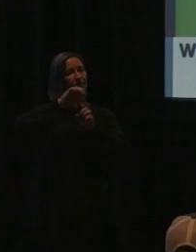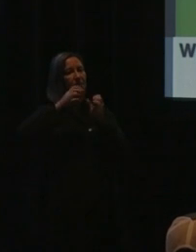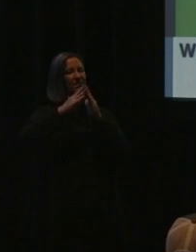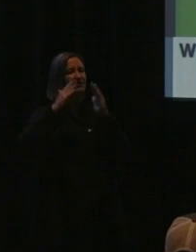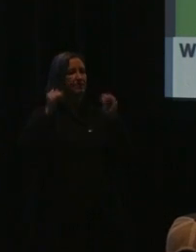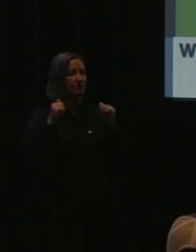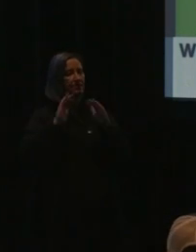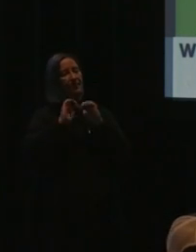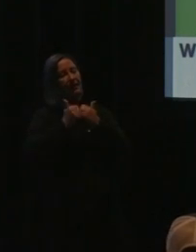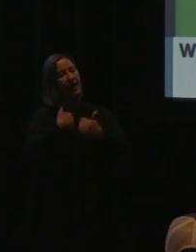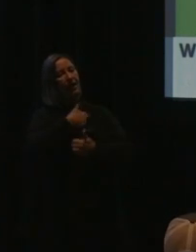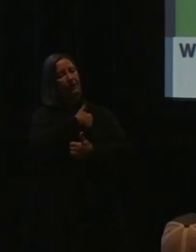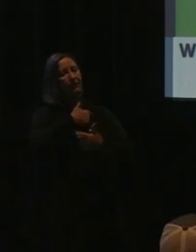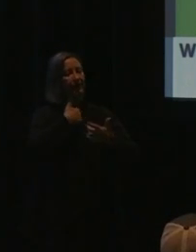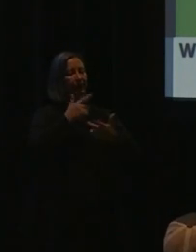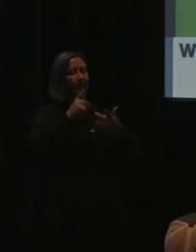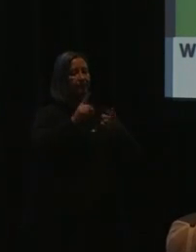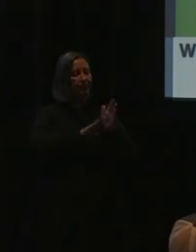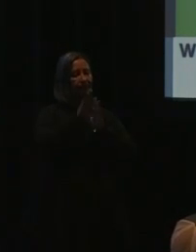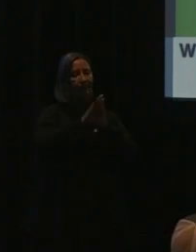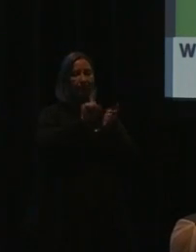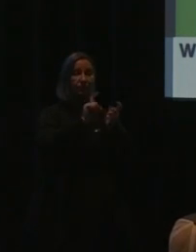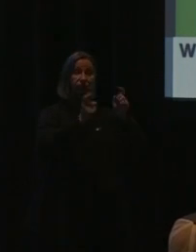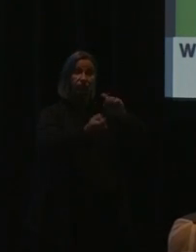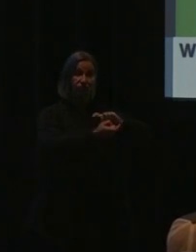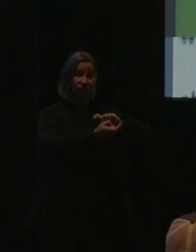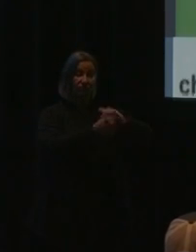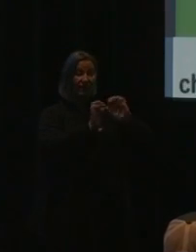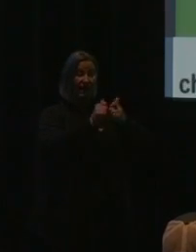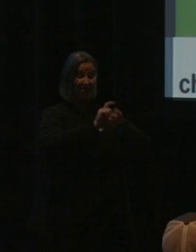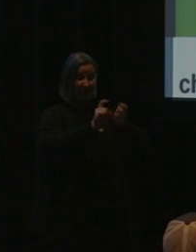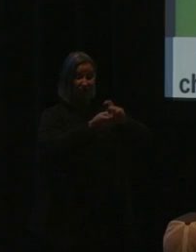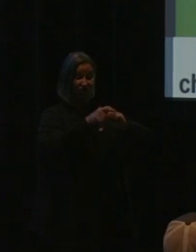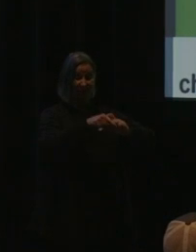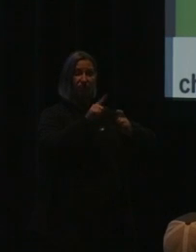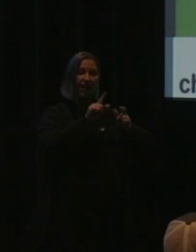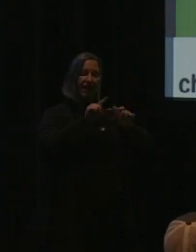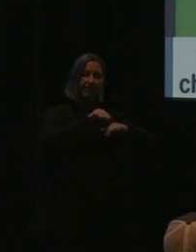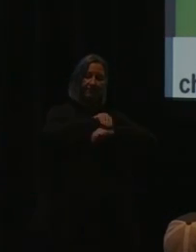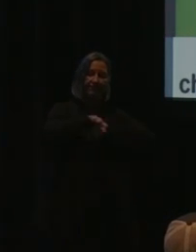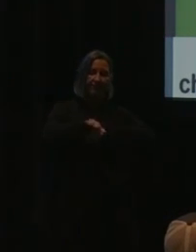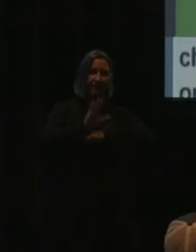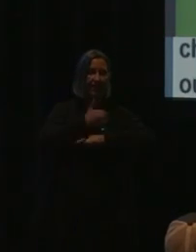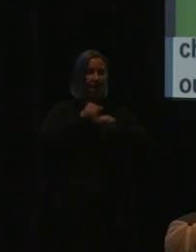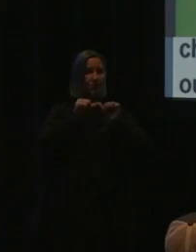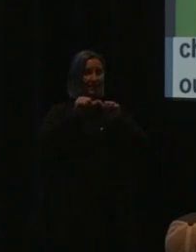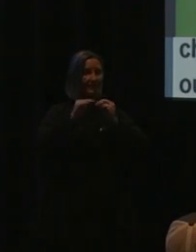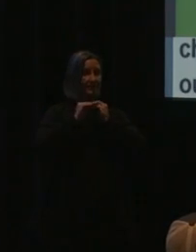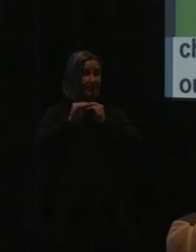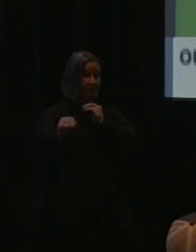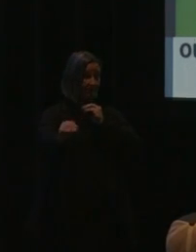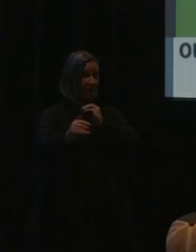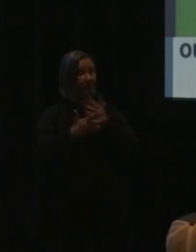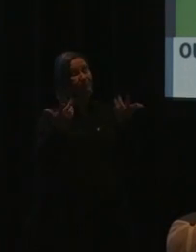systems capacity be built to adapt for change? And in turn, how can that change help shape our sustainability? Well, the answers to these